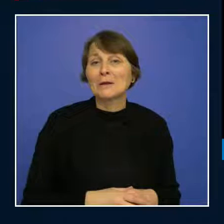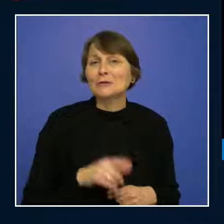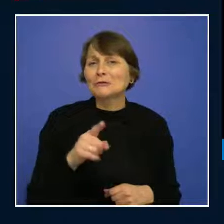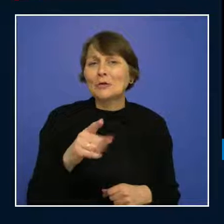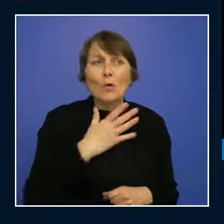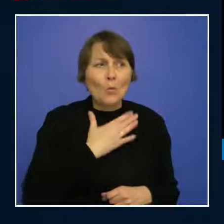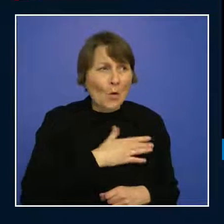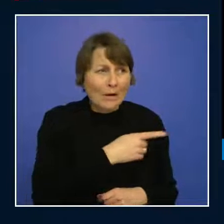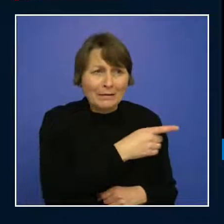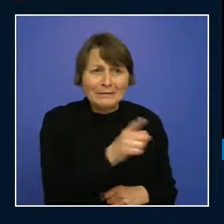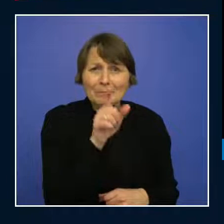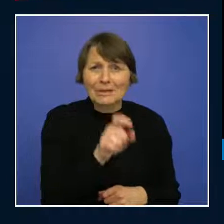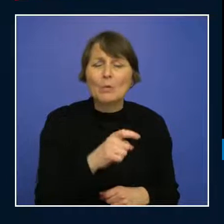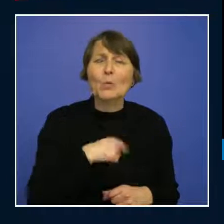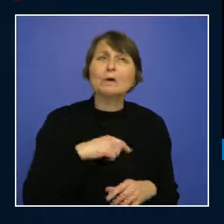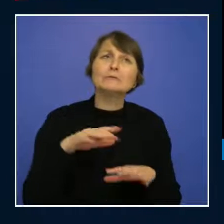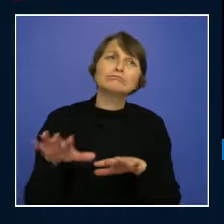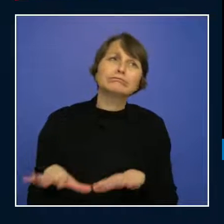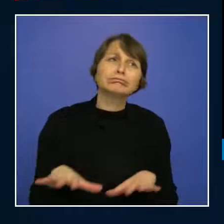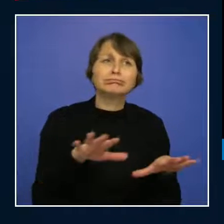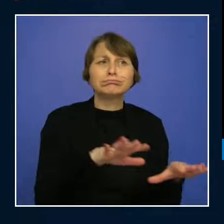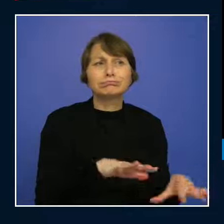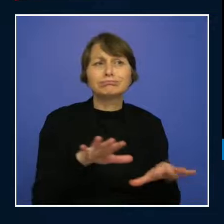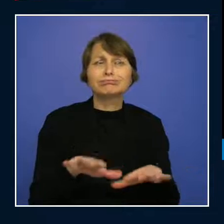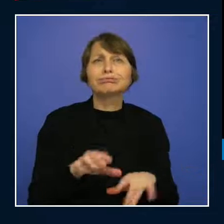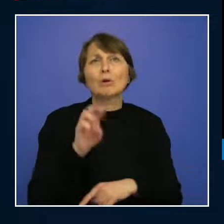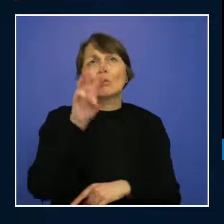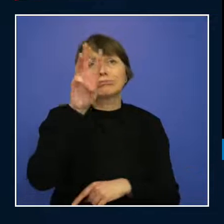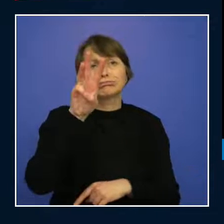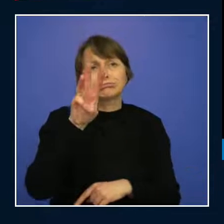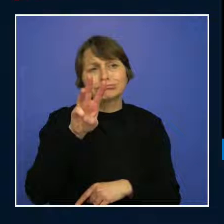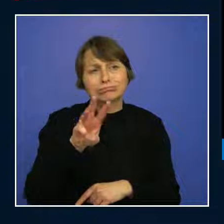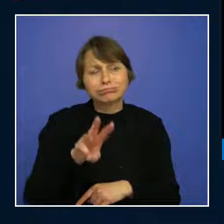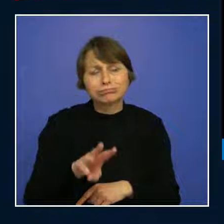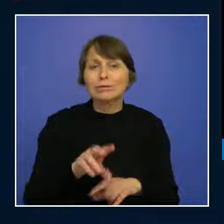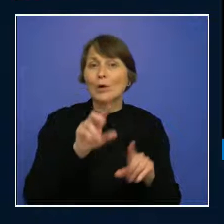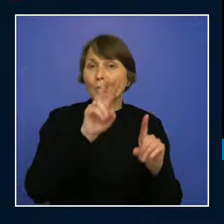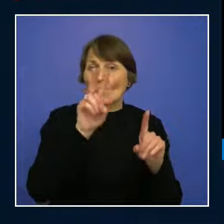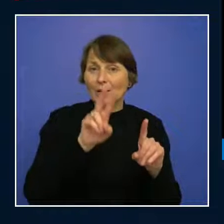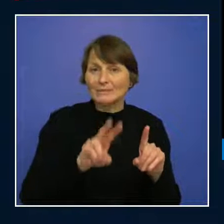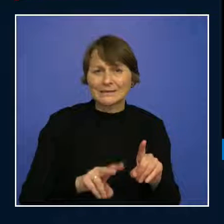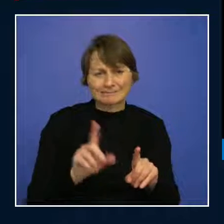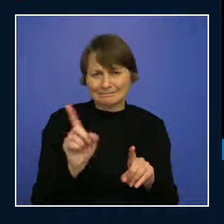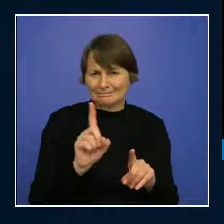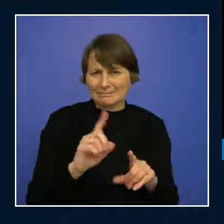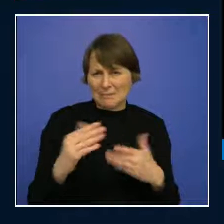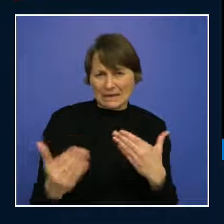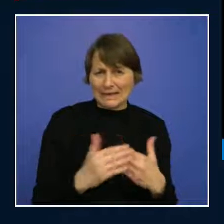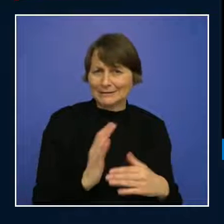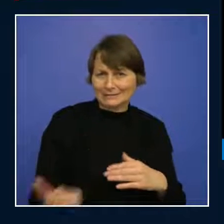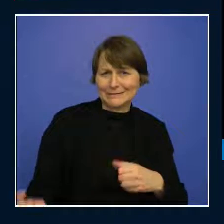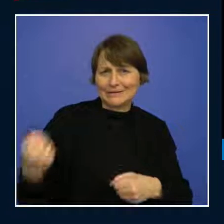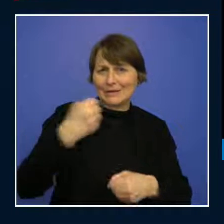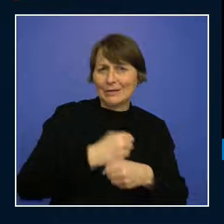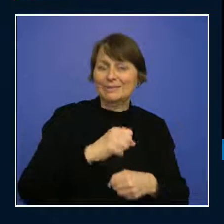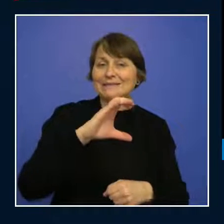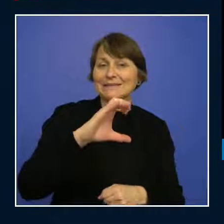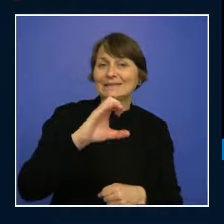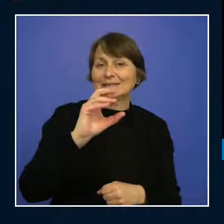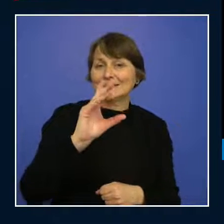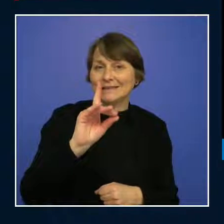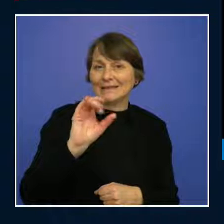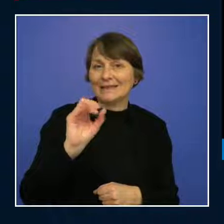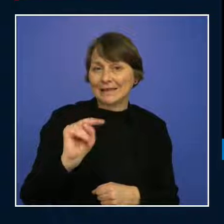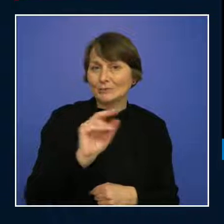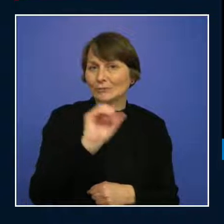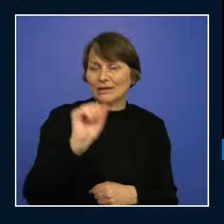websites nowadays. It's really easy to set up with the Azure CDN. It can be a few clicks away from setting it up.